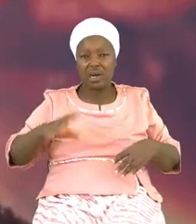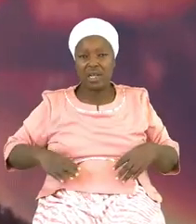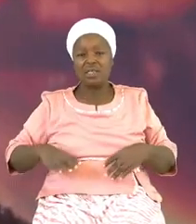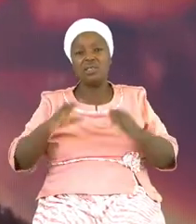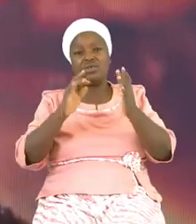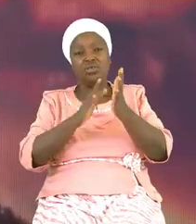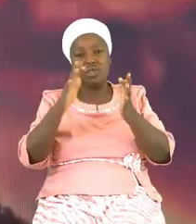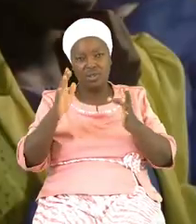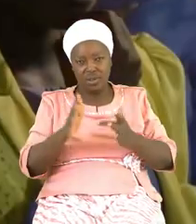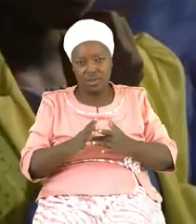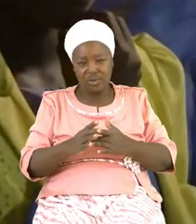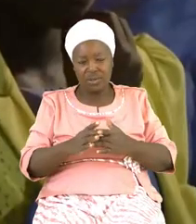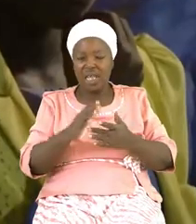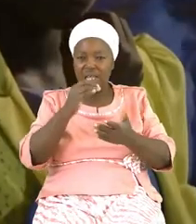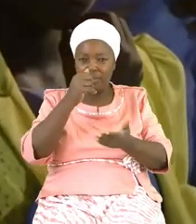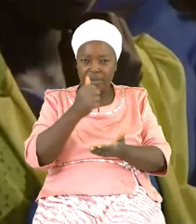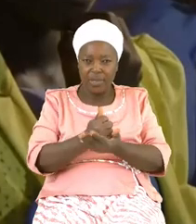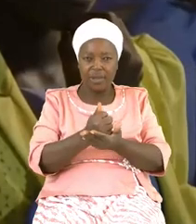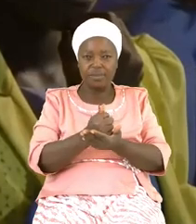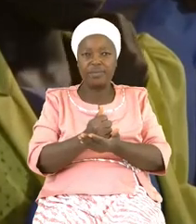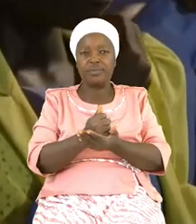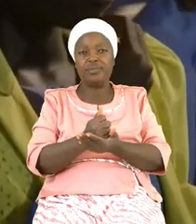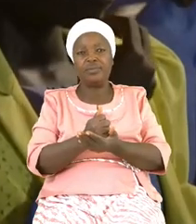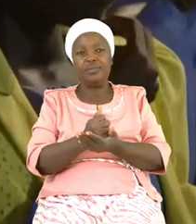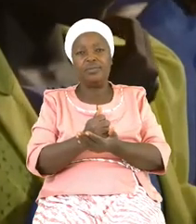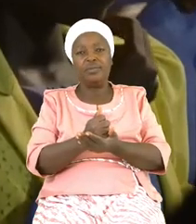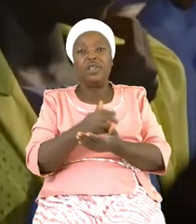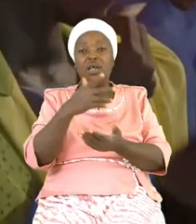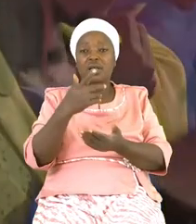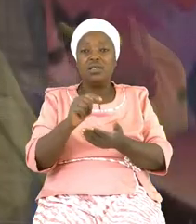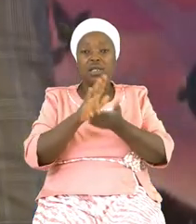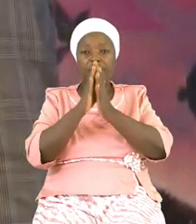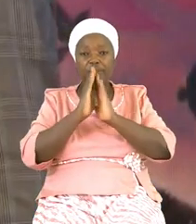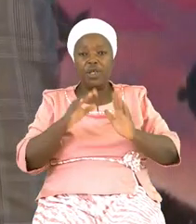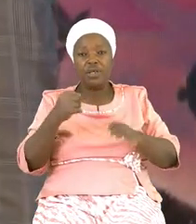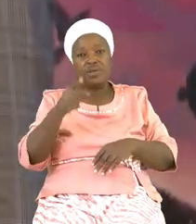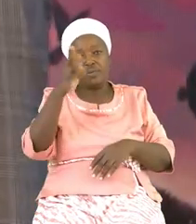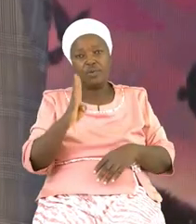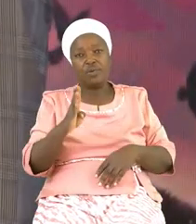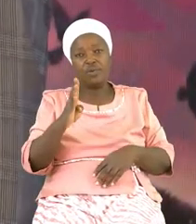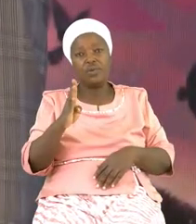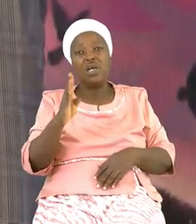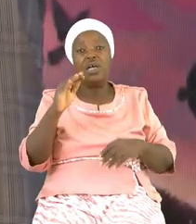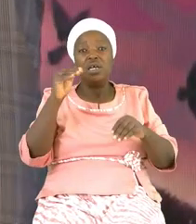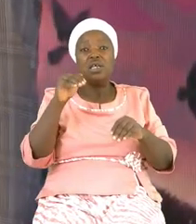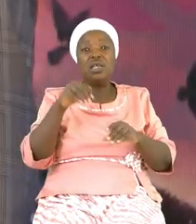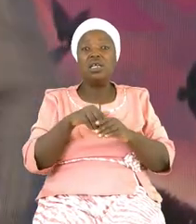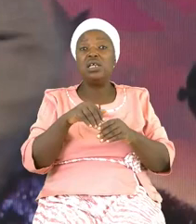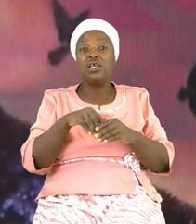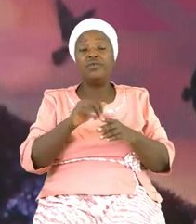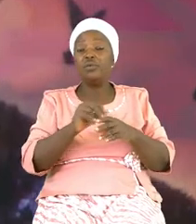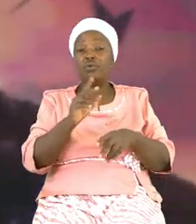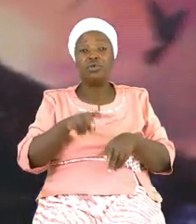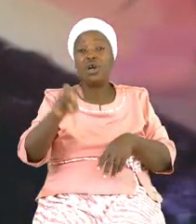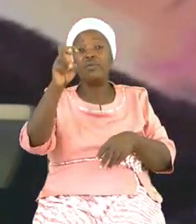good amen there. Amen. The peace of God in the turmoil all over the world, in